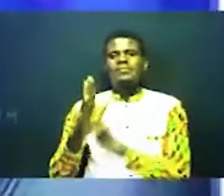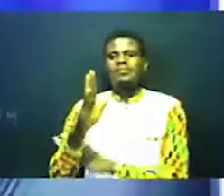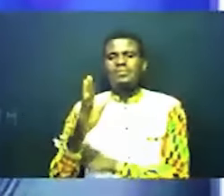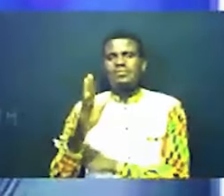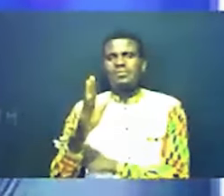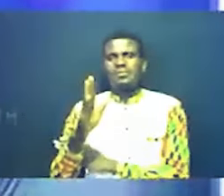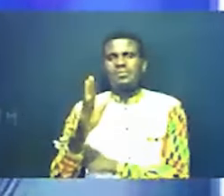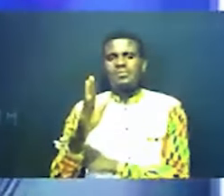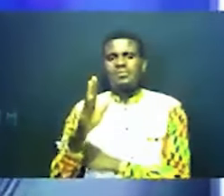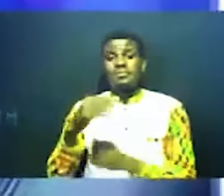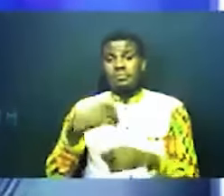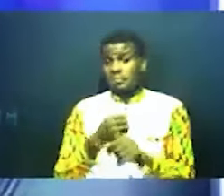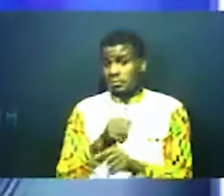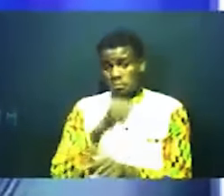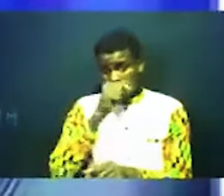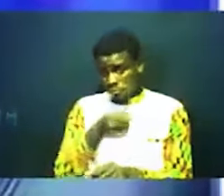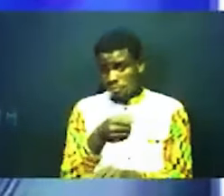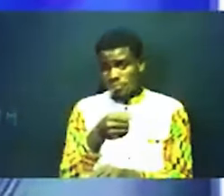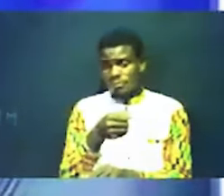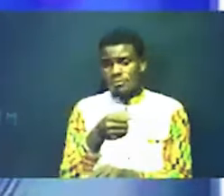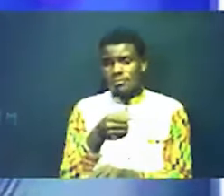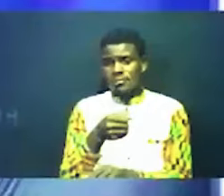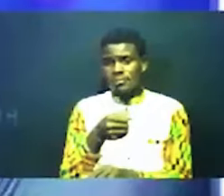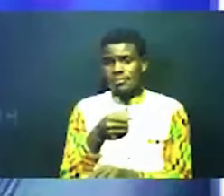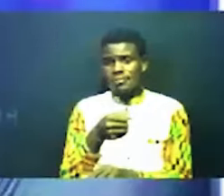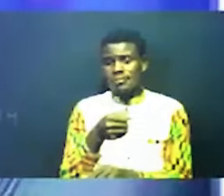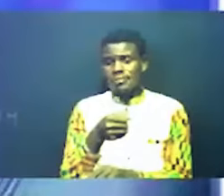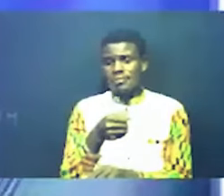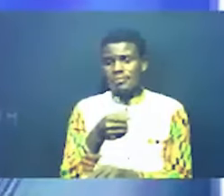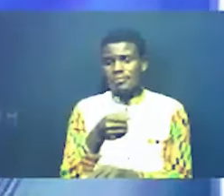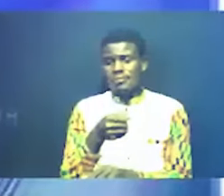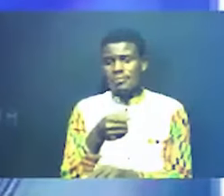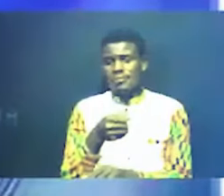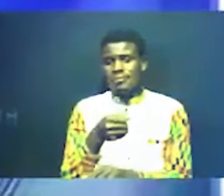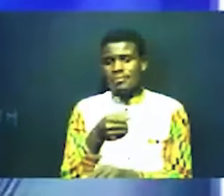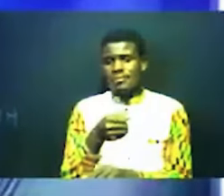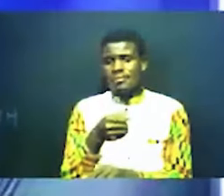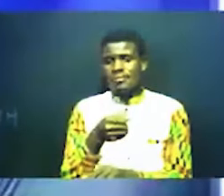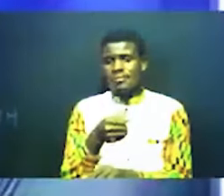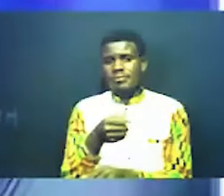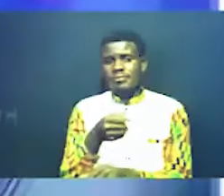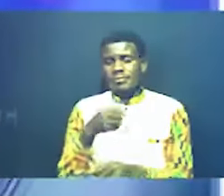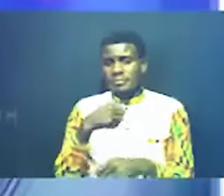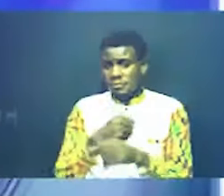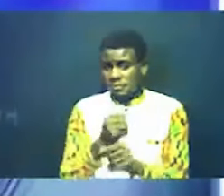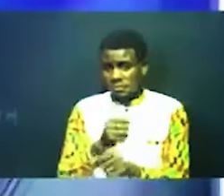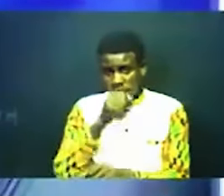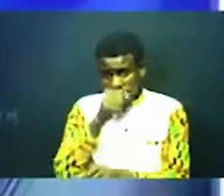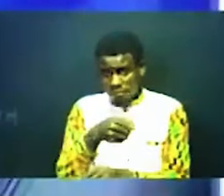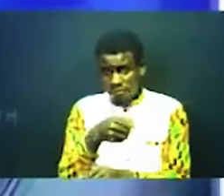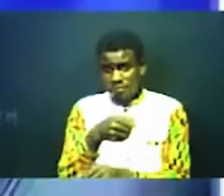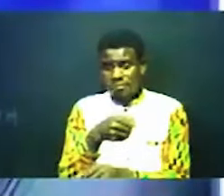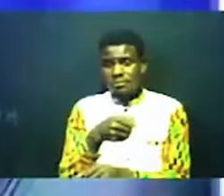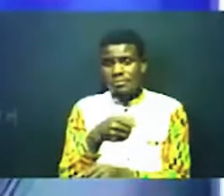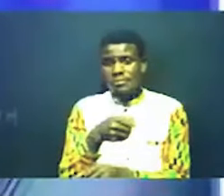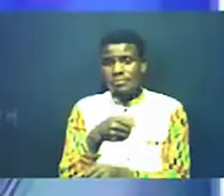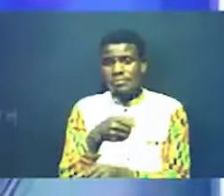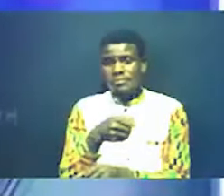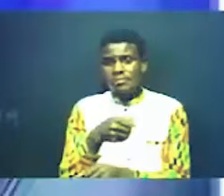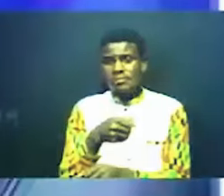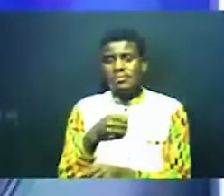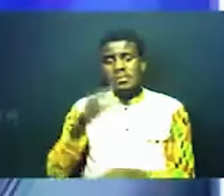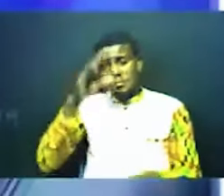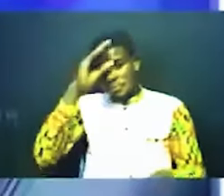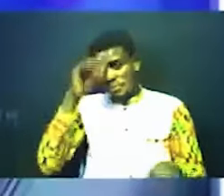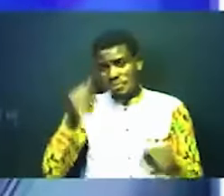amma mumu biara mu na wanwan emfiri onyankopon ti asefo no ho. See to it. Monhwe ye. Then he says brothers